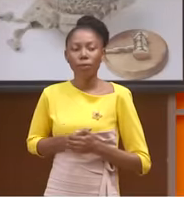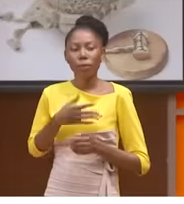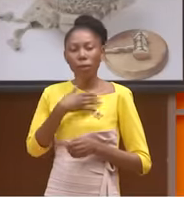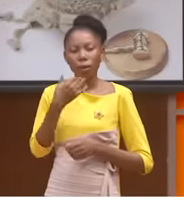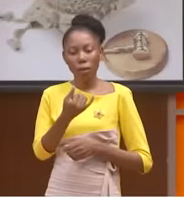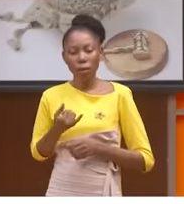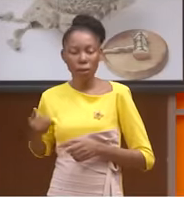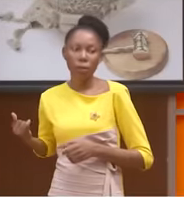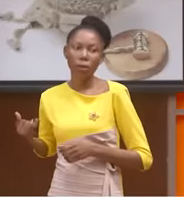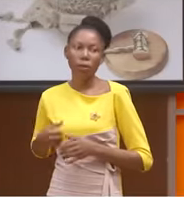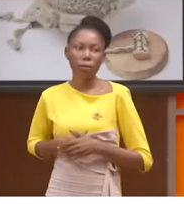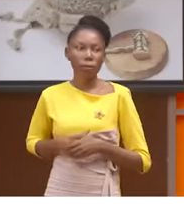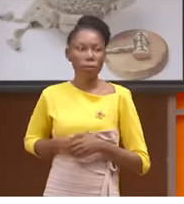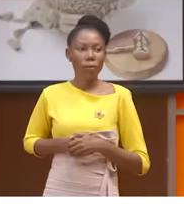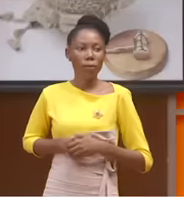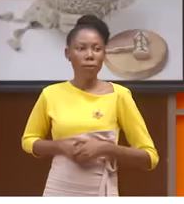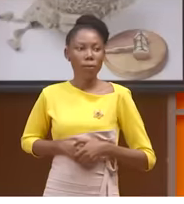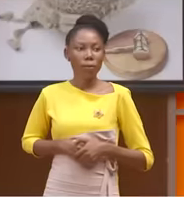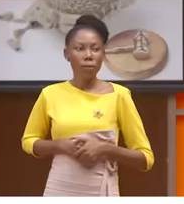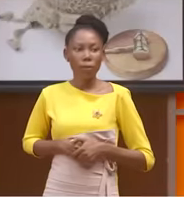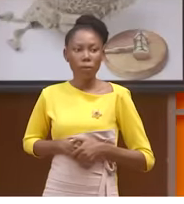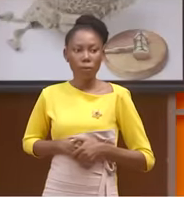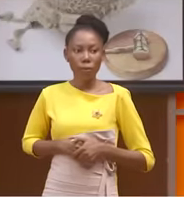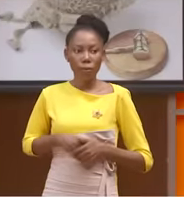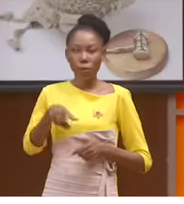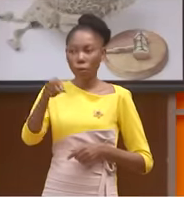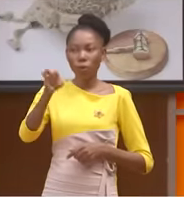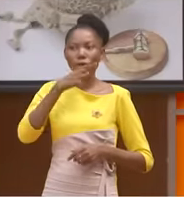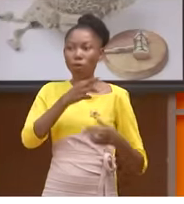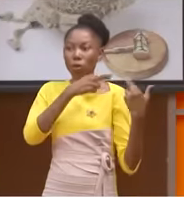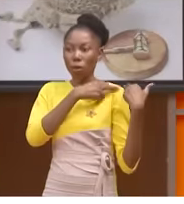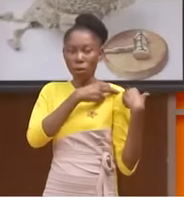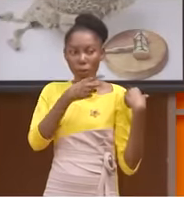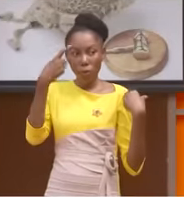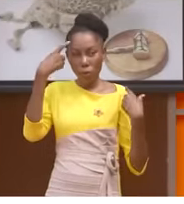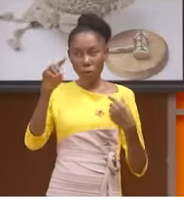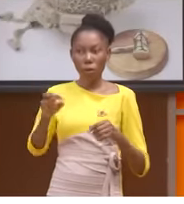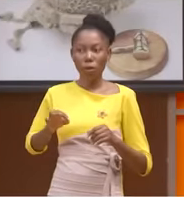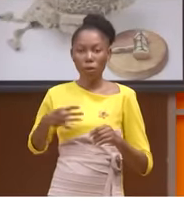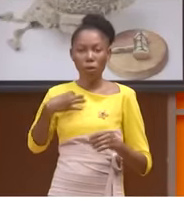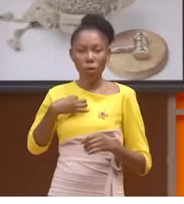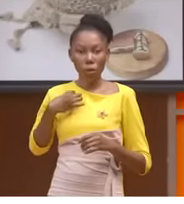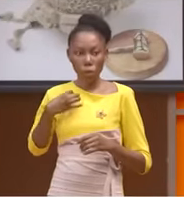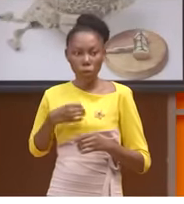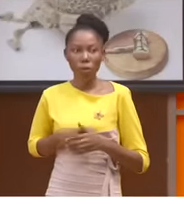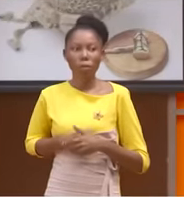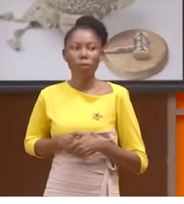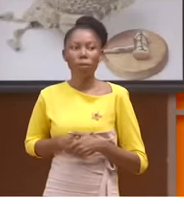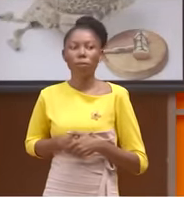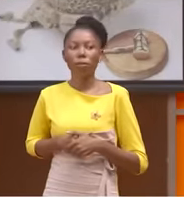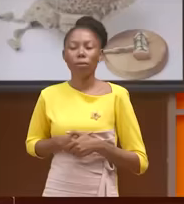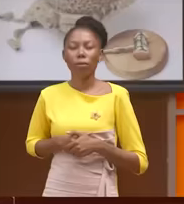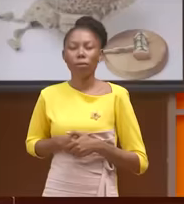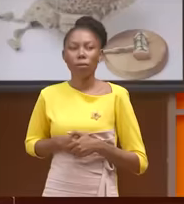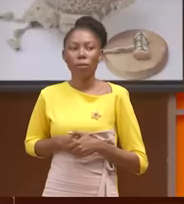items as well. Then you are responsible for their clothing. You know the way they outgrow. You do the clothing for